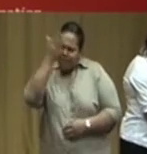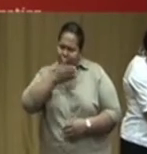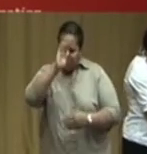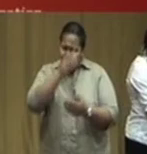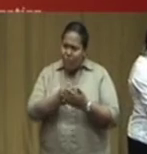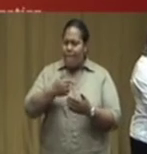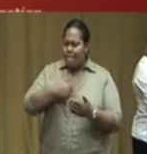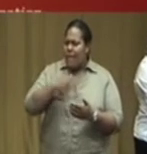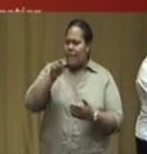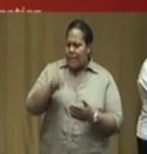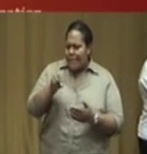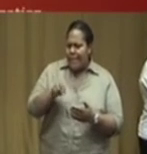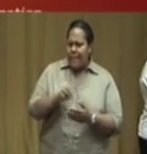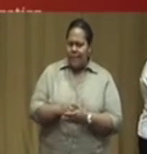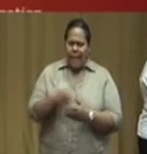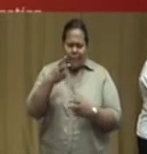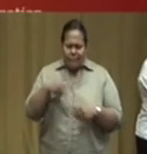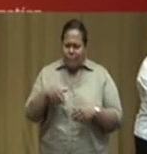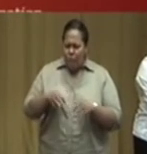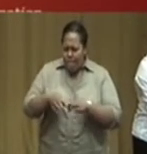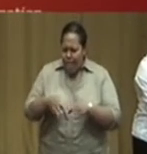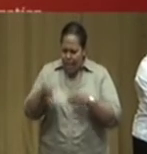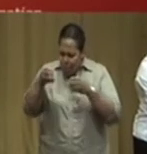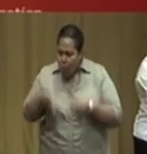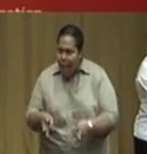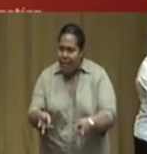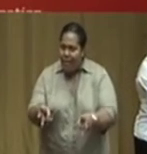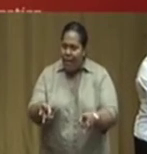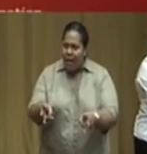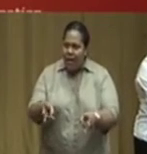to navigate our way. So we have to be